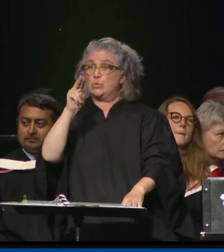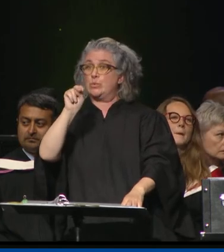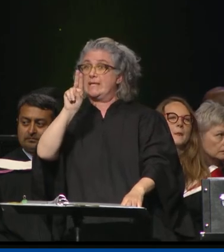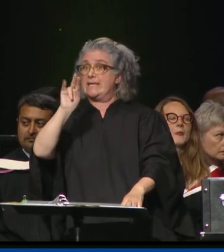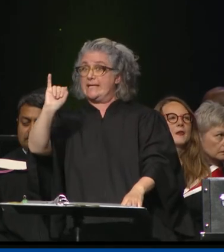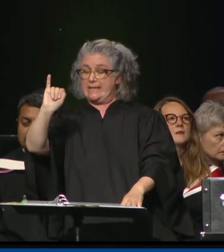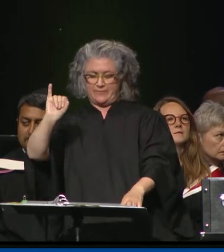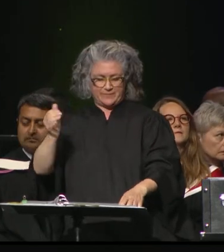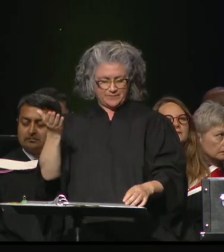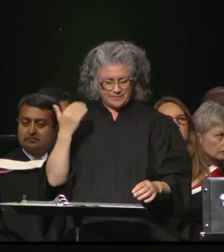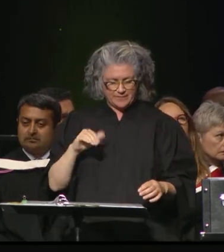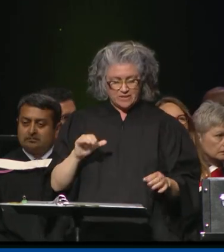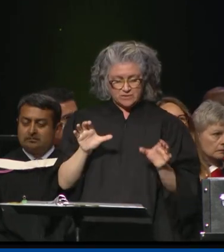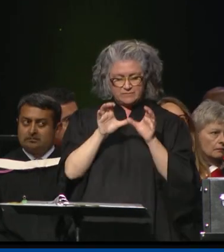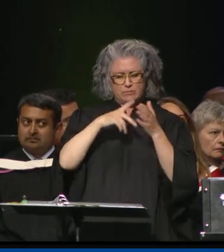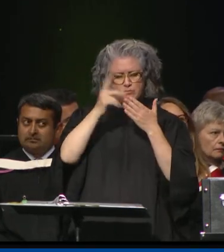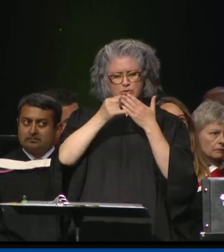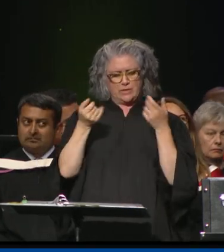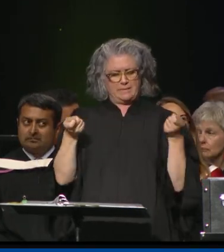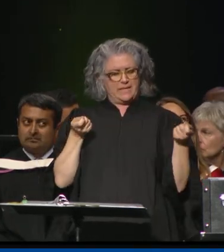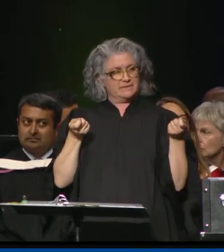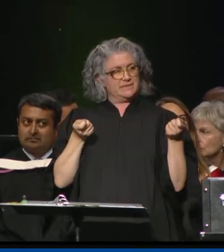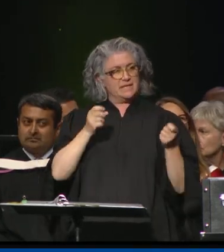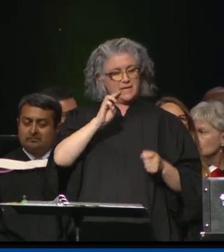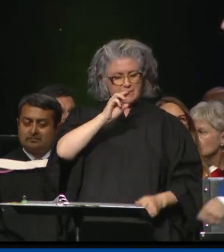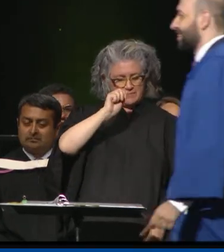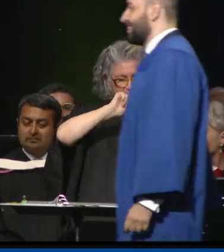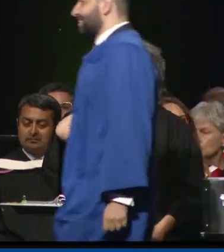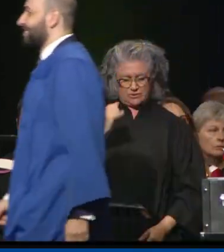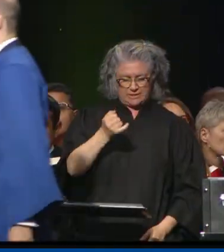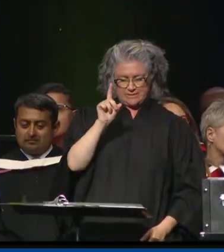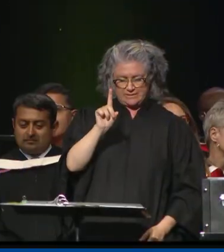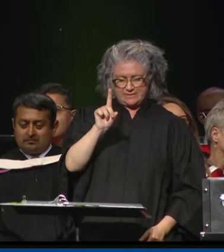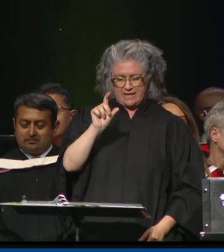Certificate in Project Management. Majd Afaz.